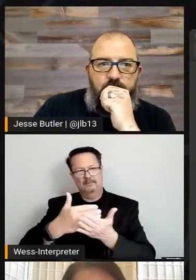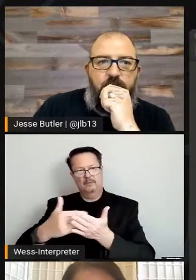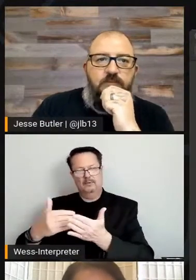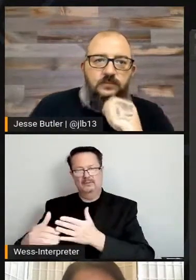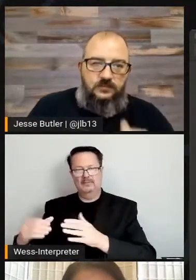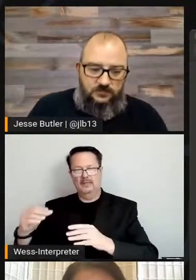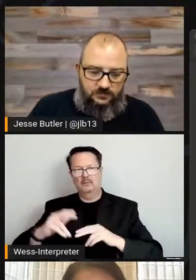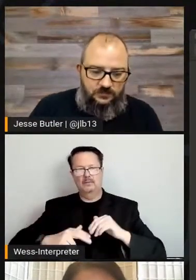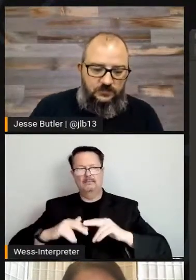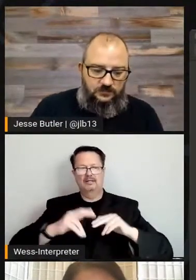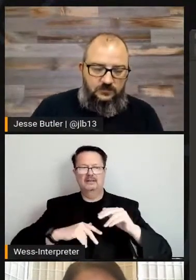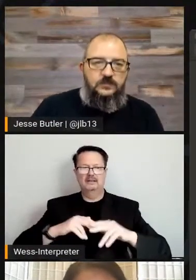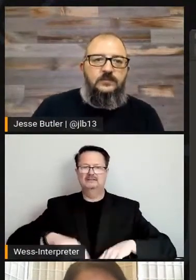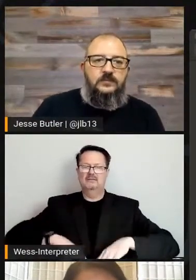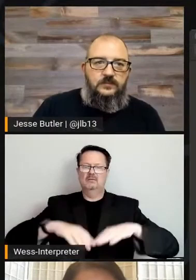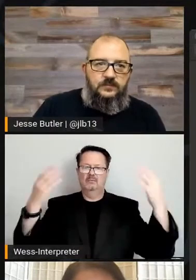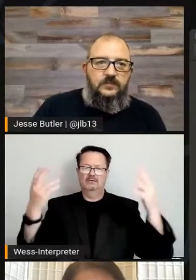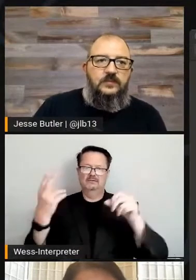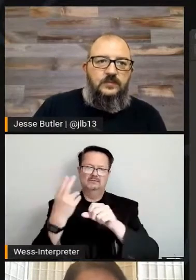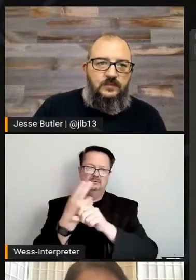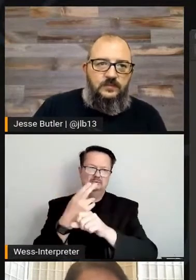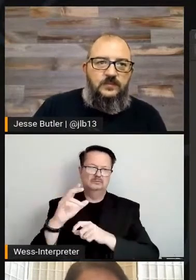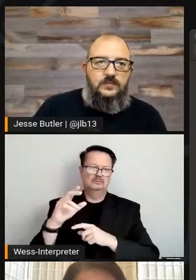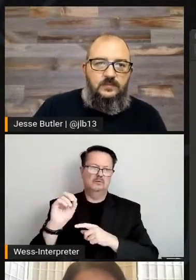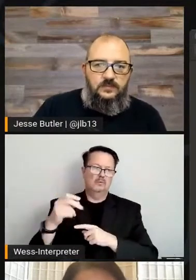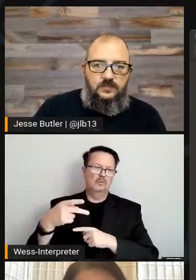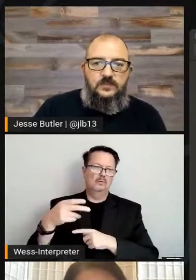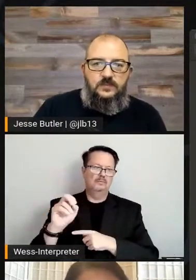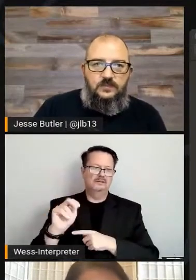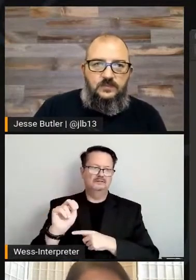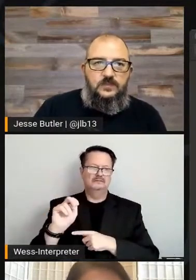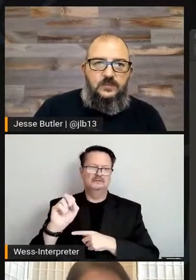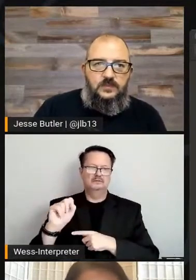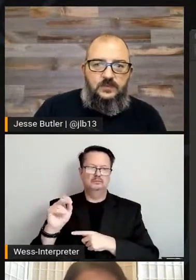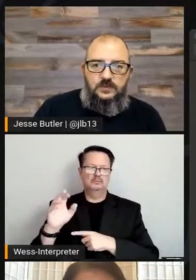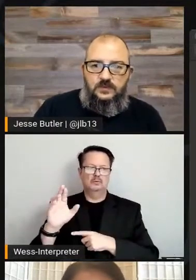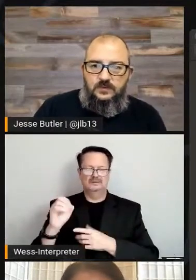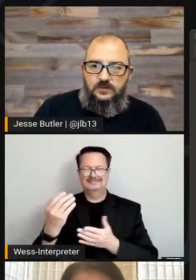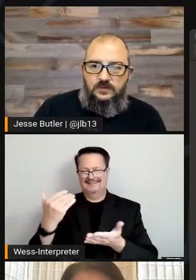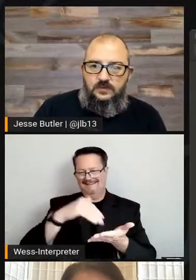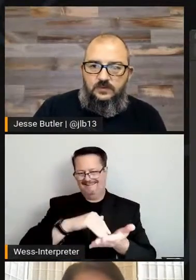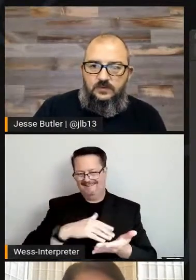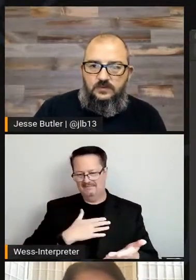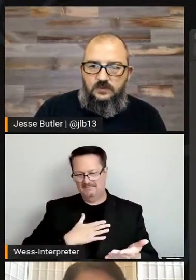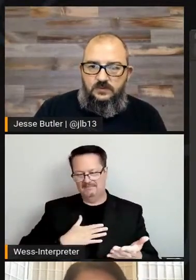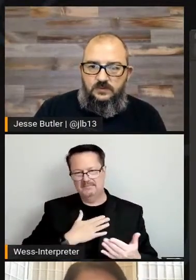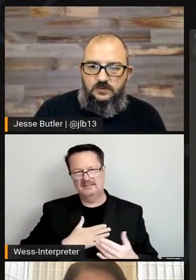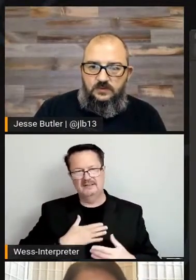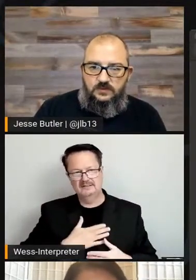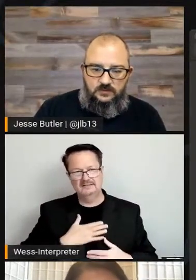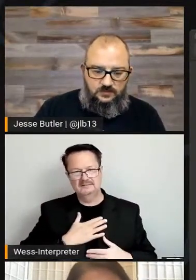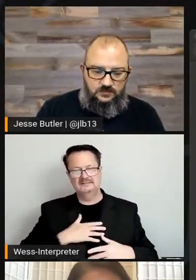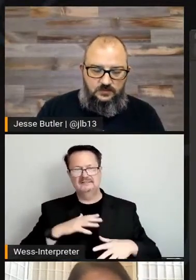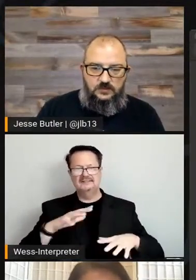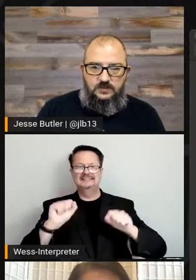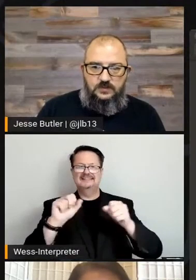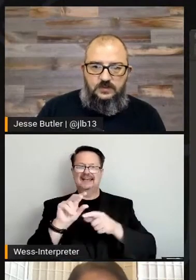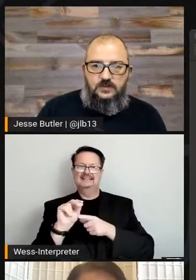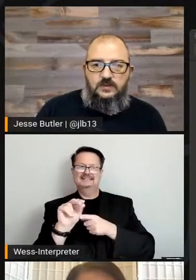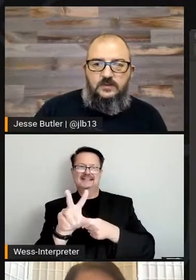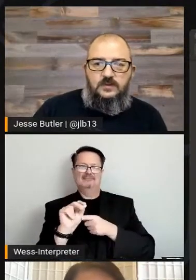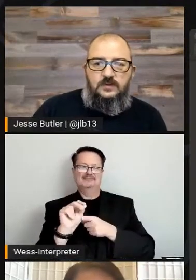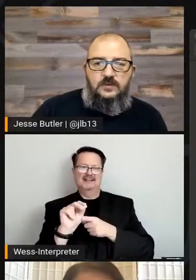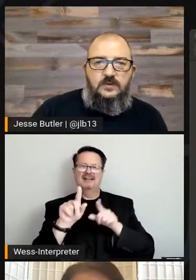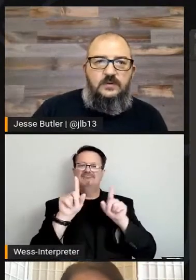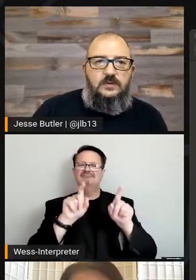completely used open source, right? So again, please take a snapshot, go try these